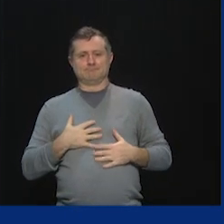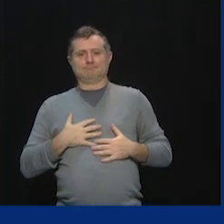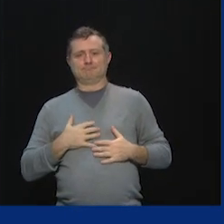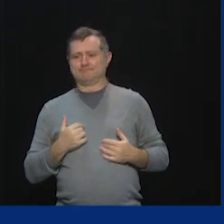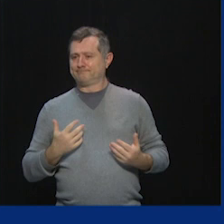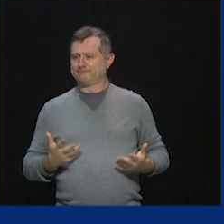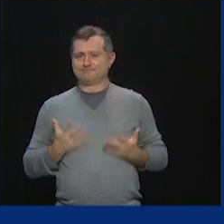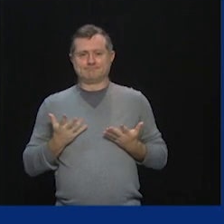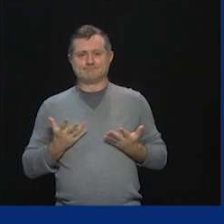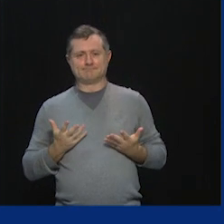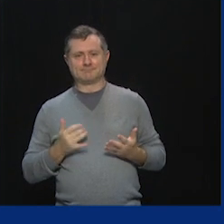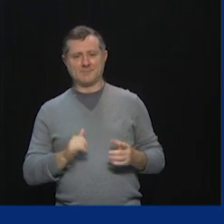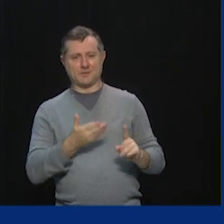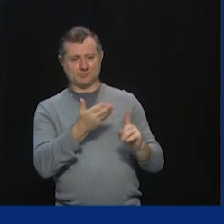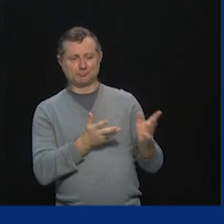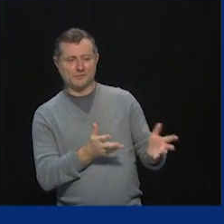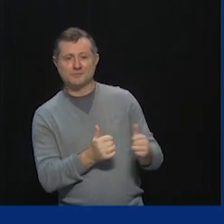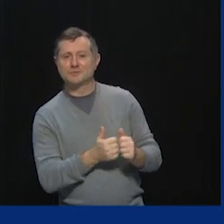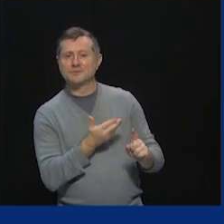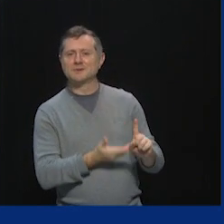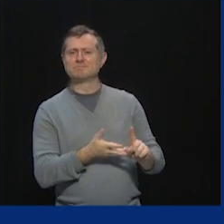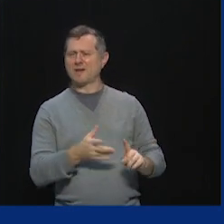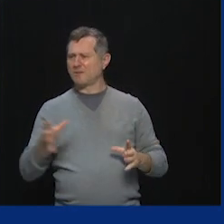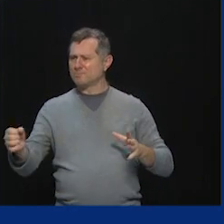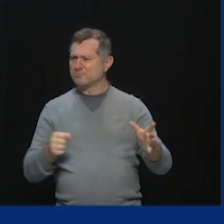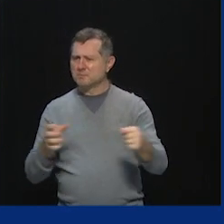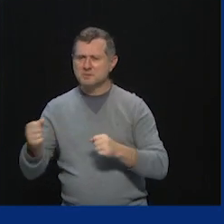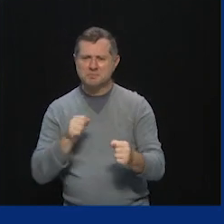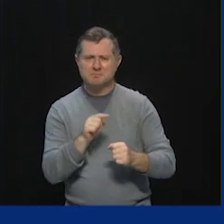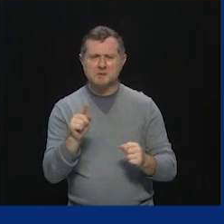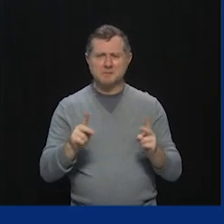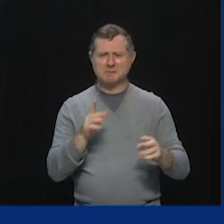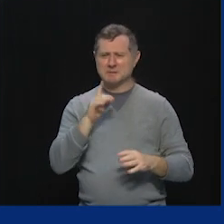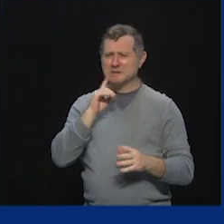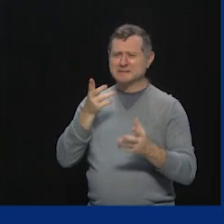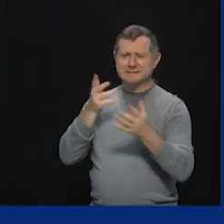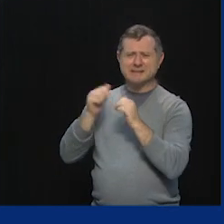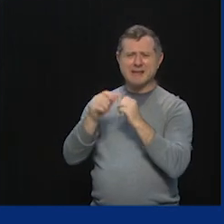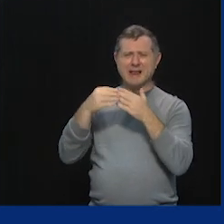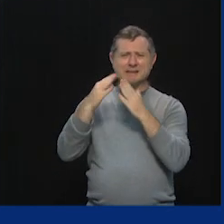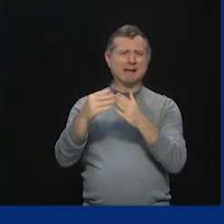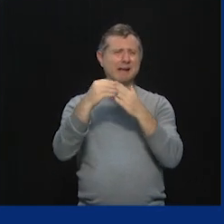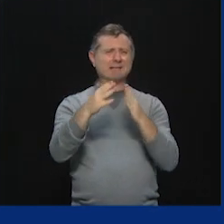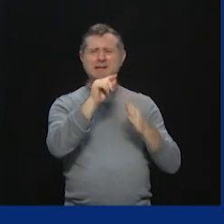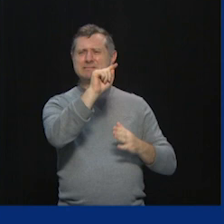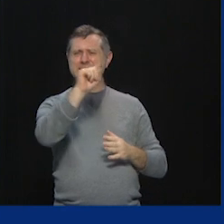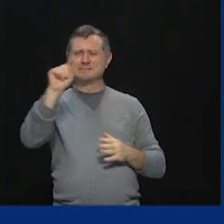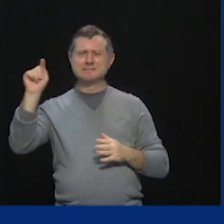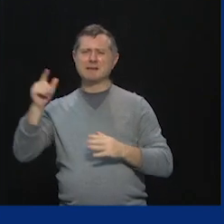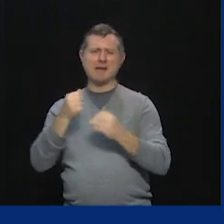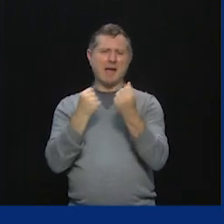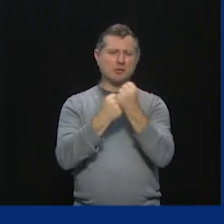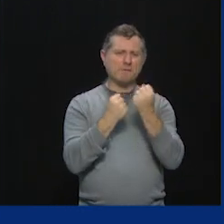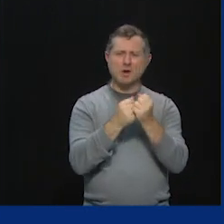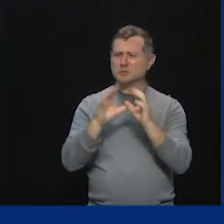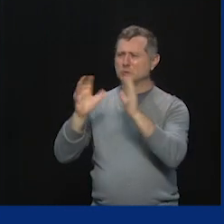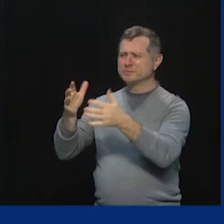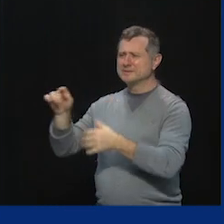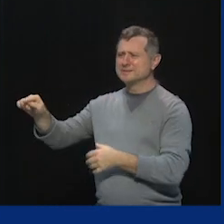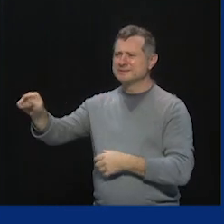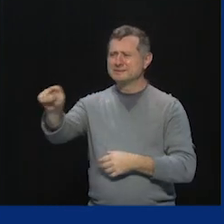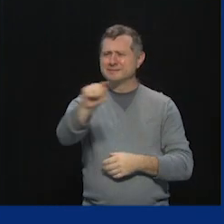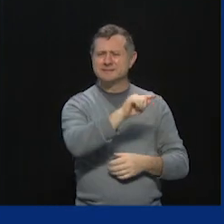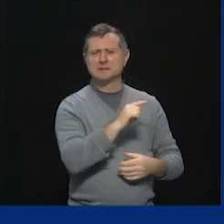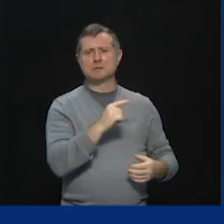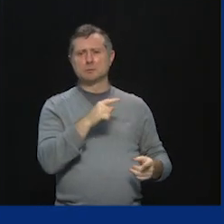bringing people. And I know we've spoken many times, but you've spoken with other leaders, you've spoken with advocacy groups, and you've had the courage of your convictions to act